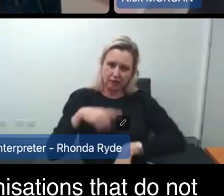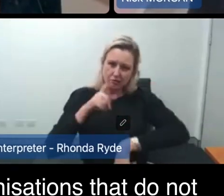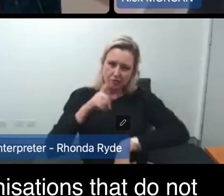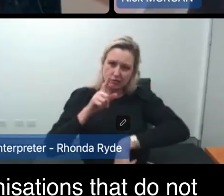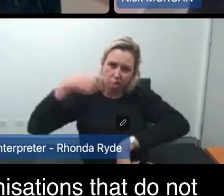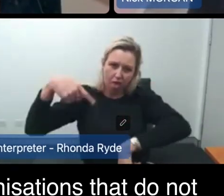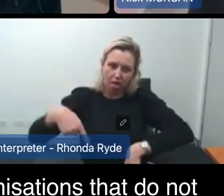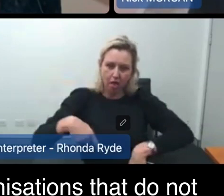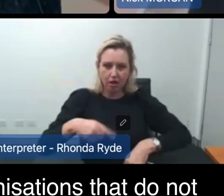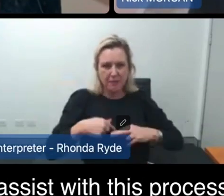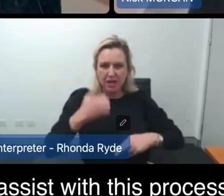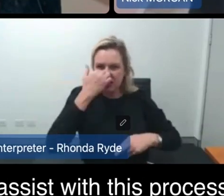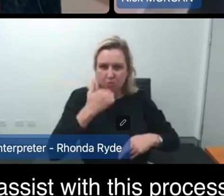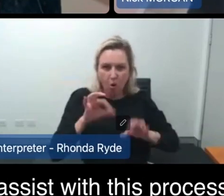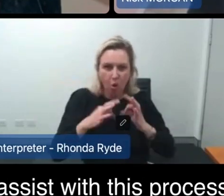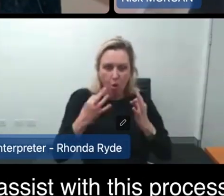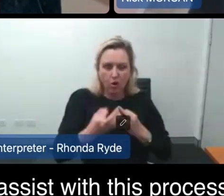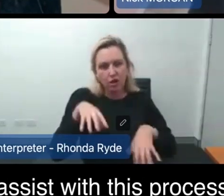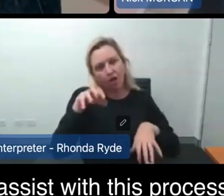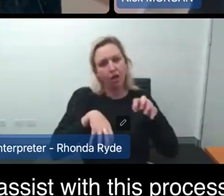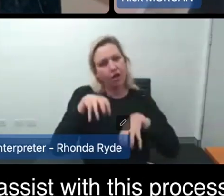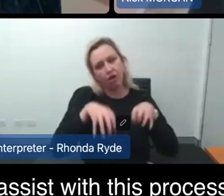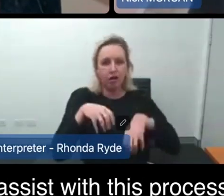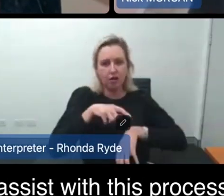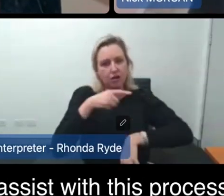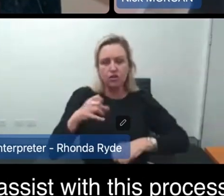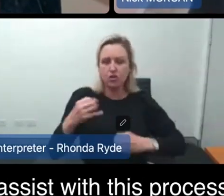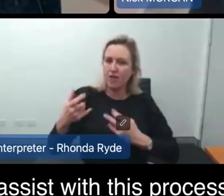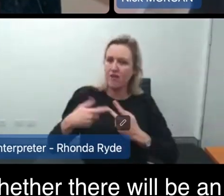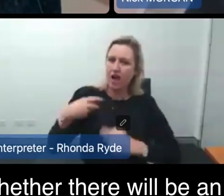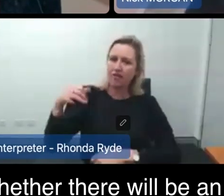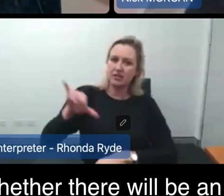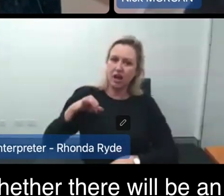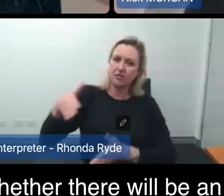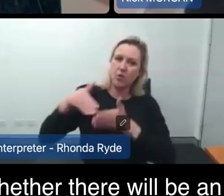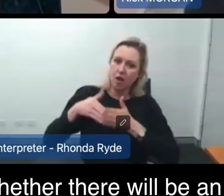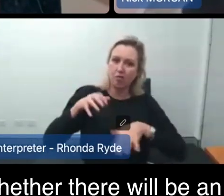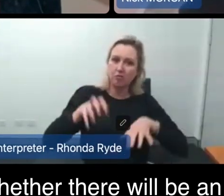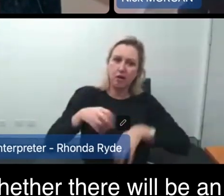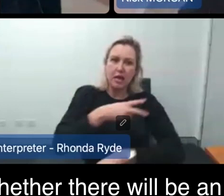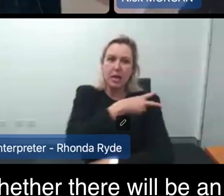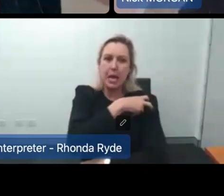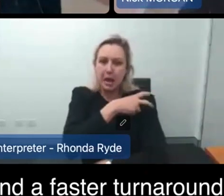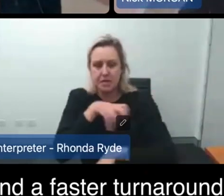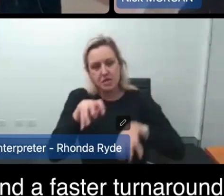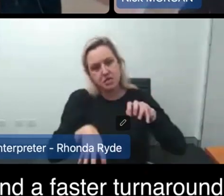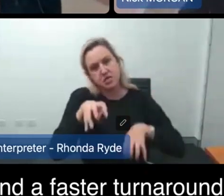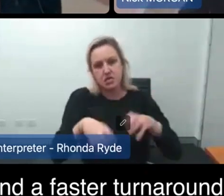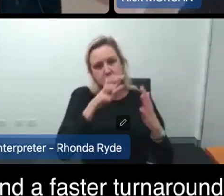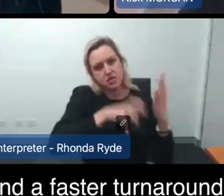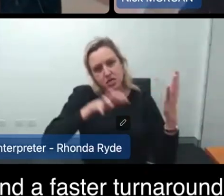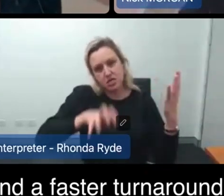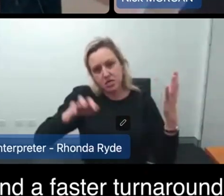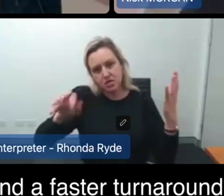especially for small organisations that do not have the capacity or staff to assist with this process. And they're asking about whether there'll be an easier